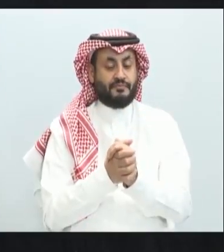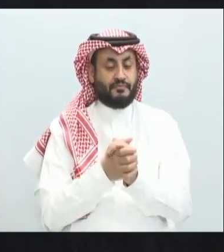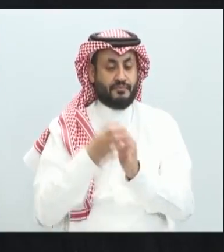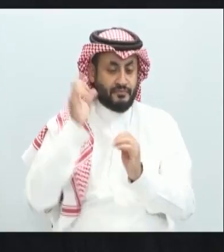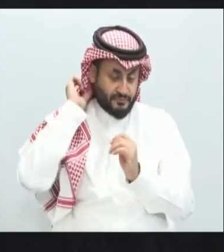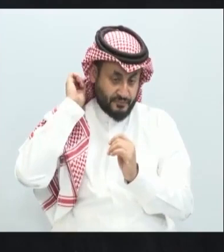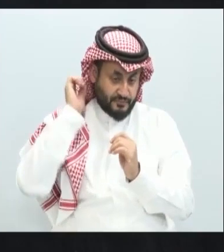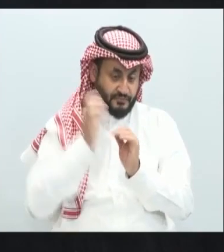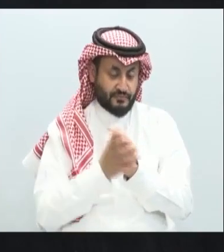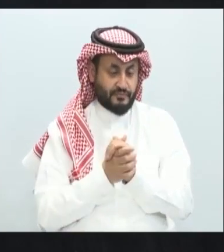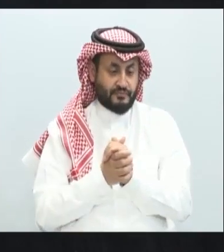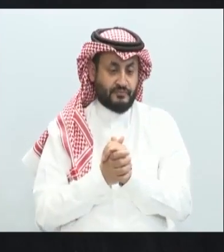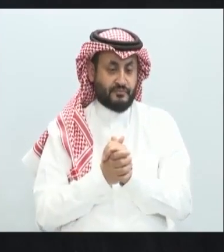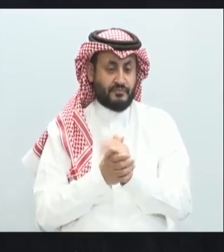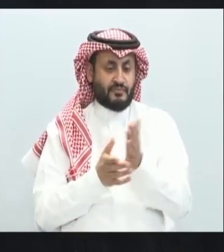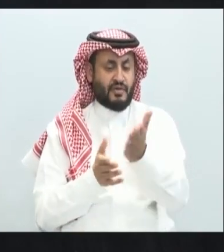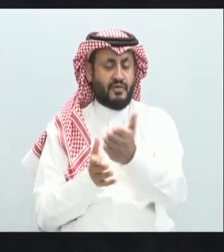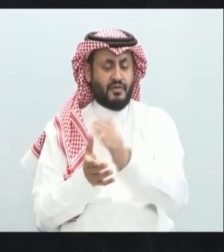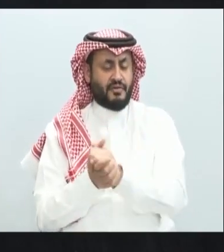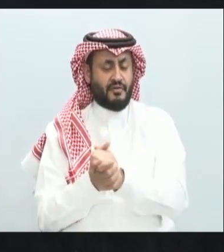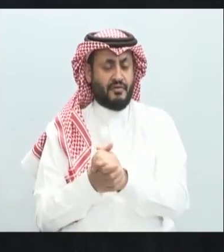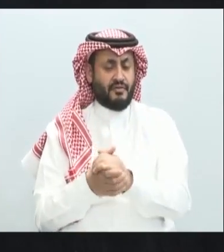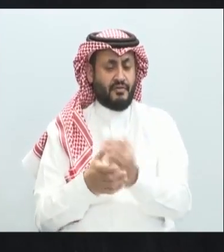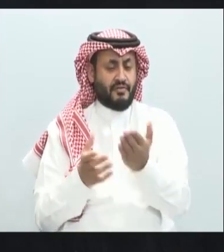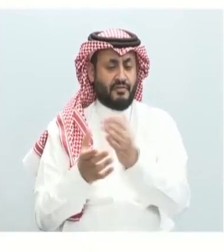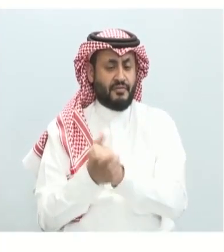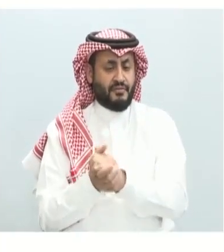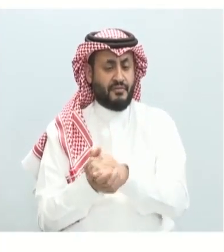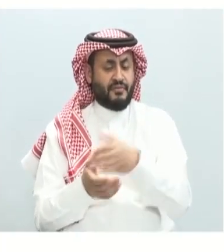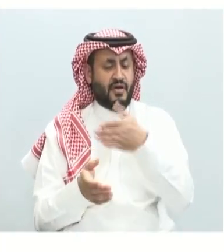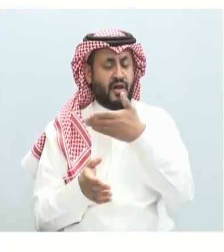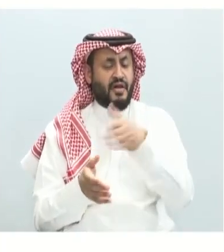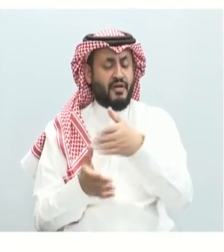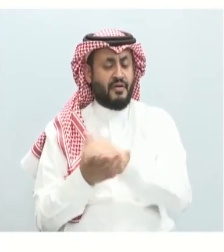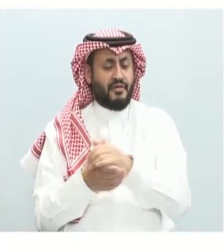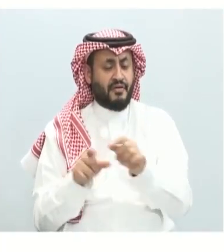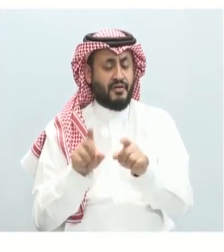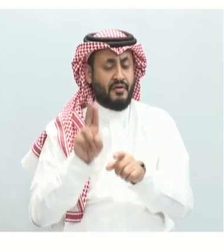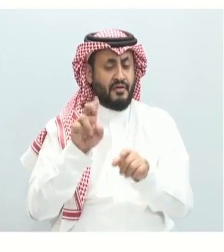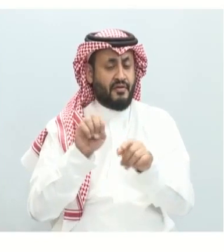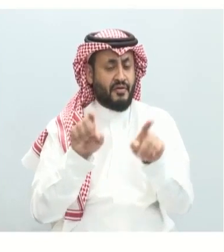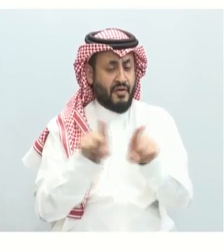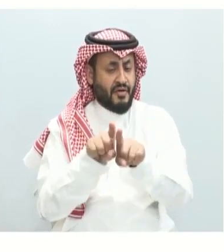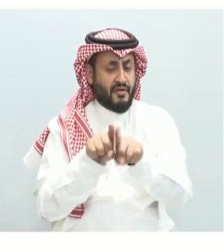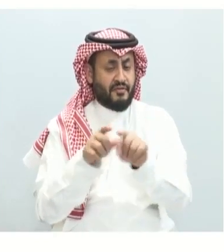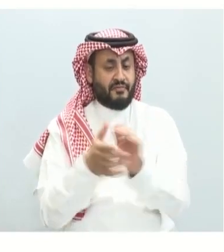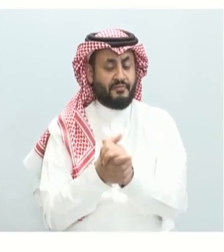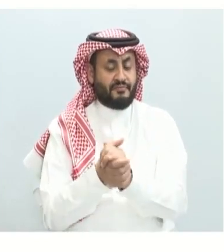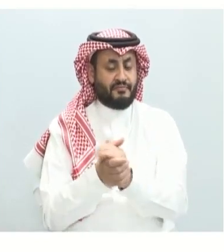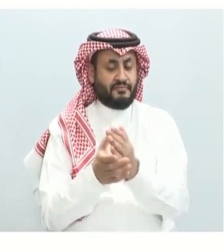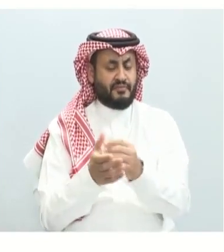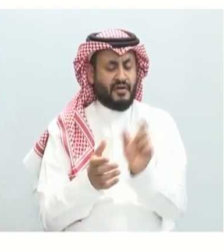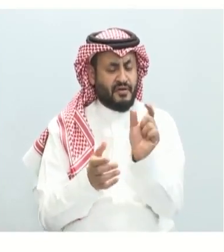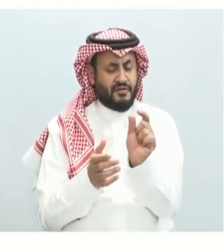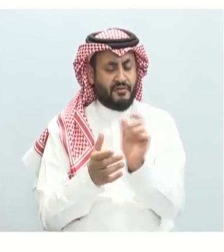cube, cube. And also the last word here we have, when U and E, when it ends with the